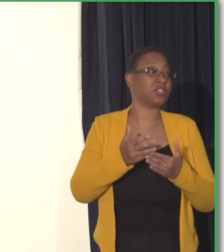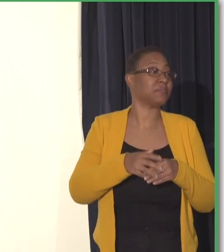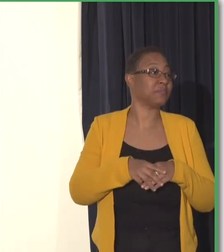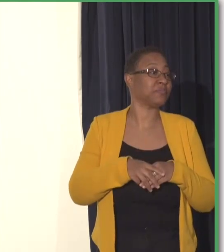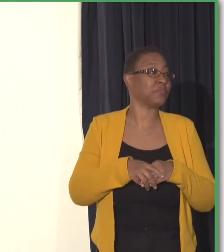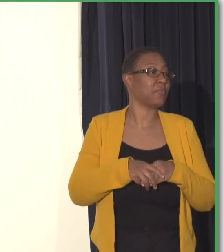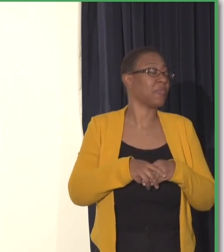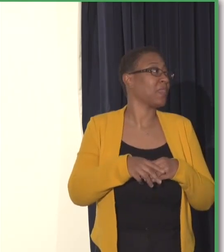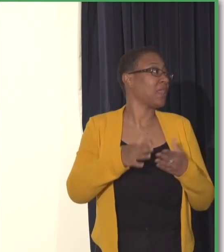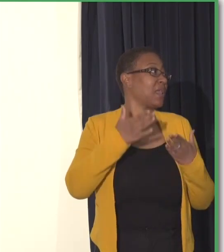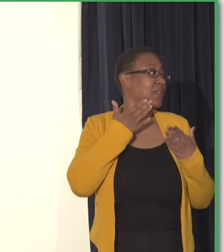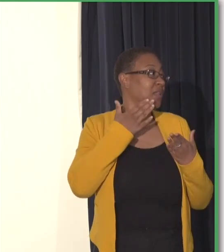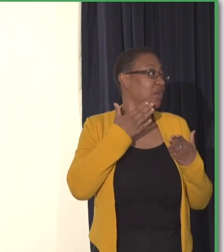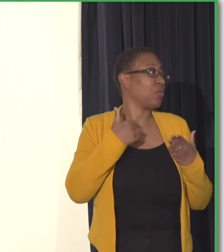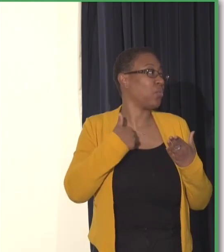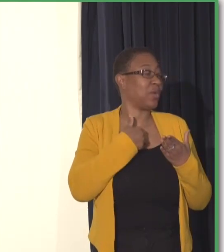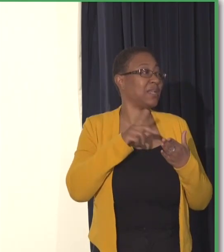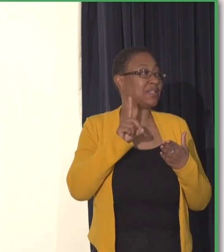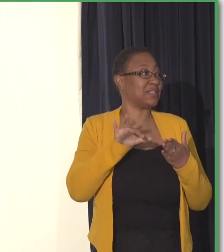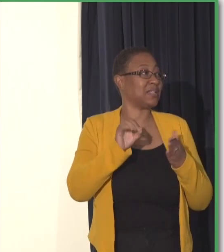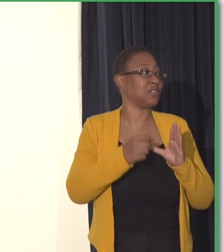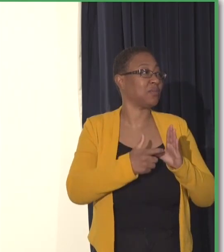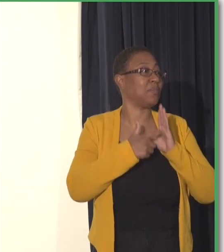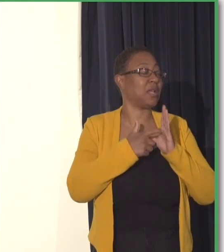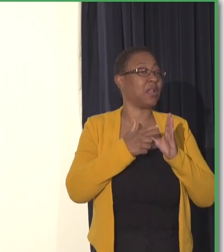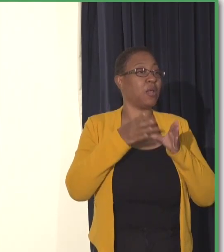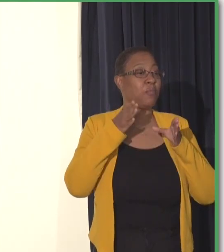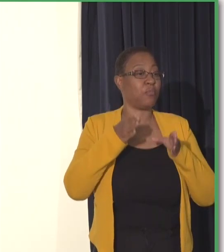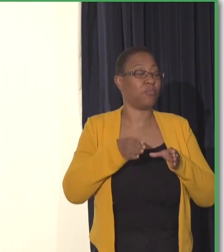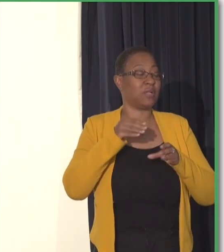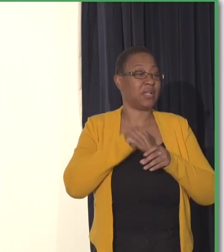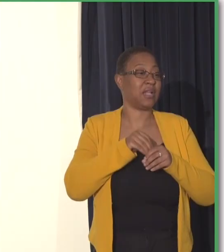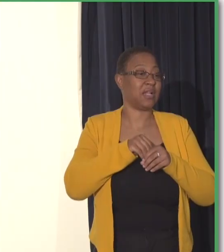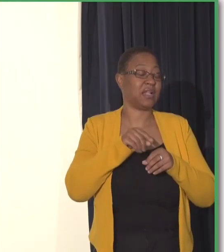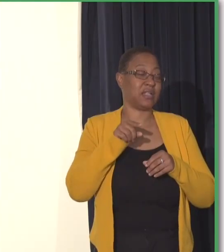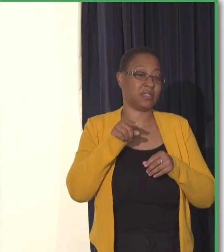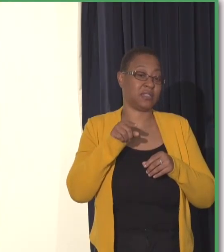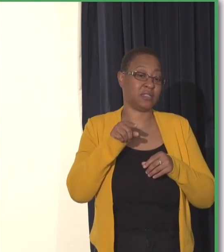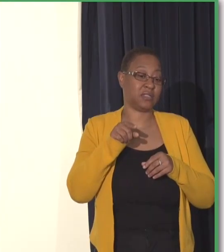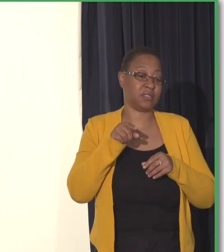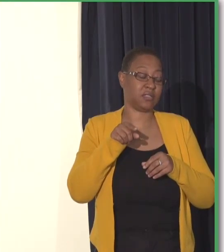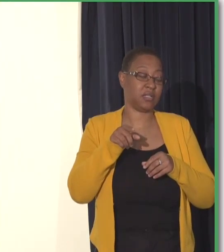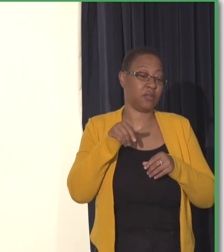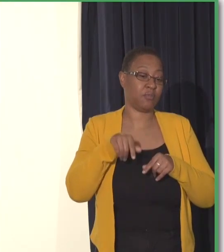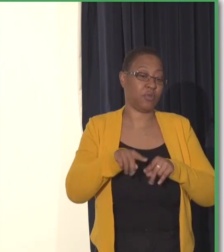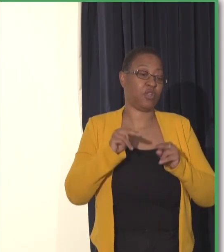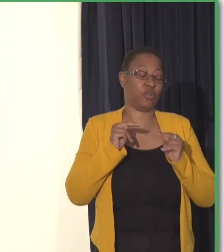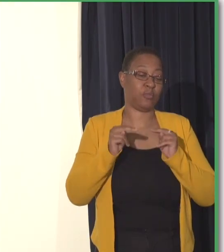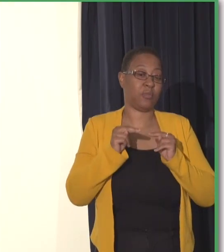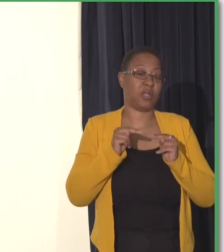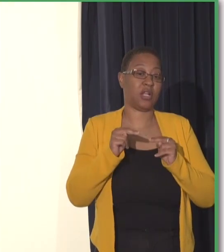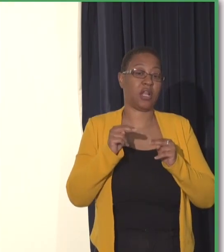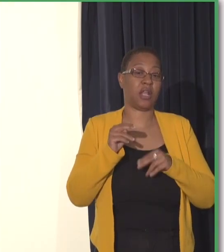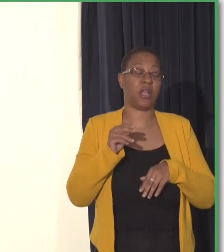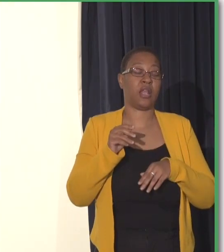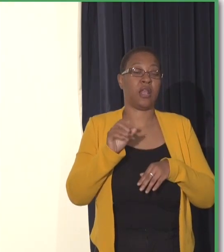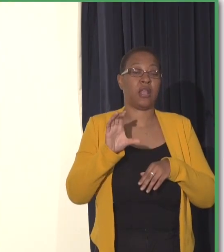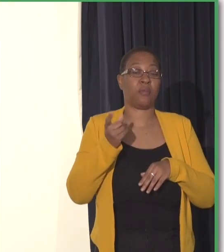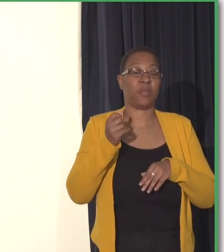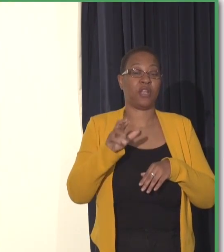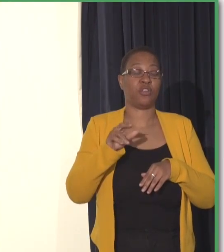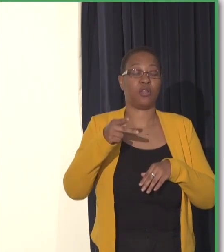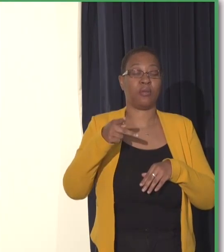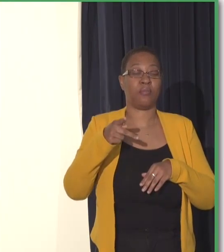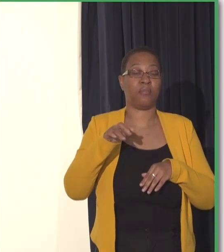you. And we did demand that someone in the department be in these negotiations, and Commander Parrish was there